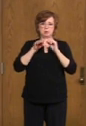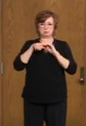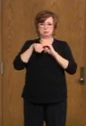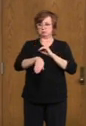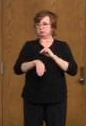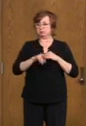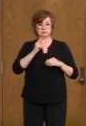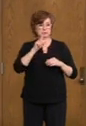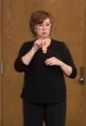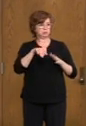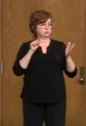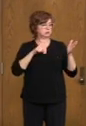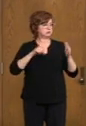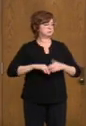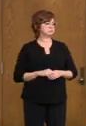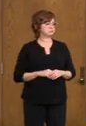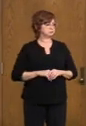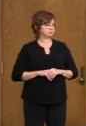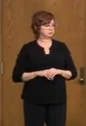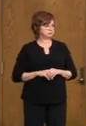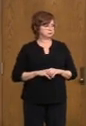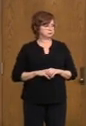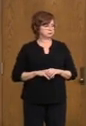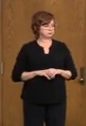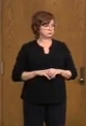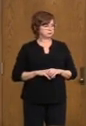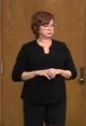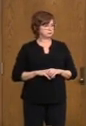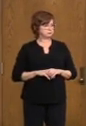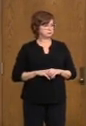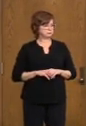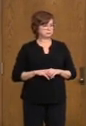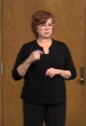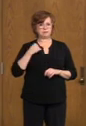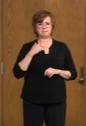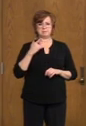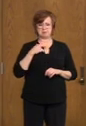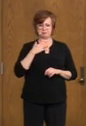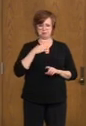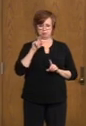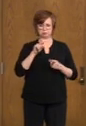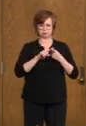Follow up, Arthur? I just wanted to know, and I think this is best posed to the doctor,